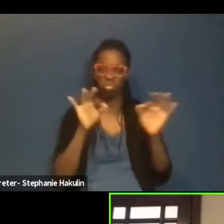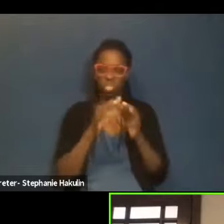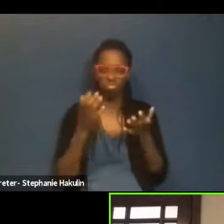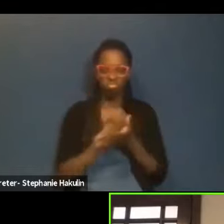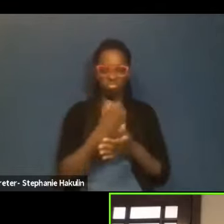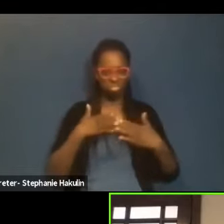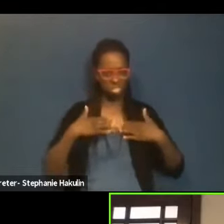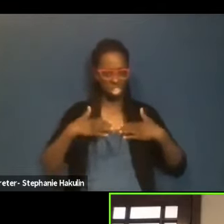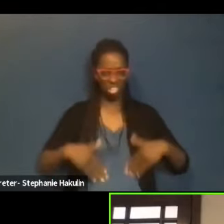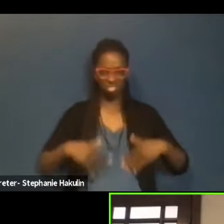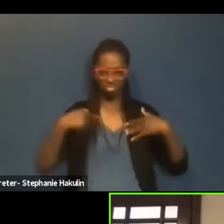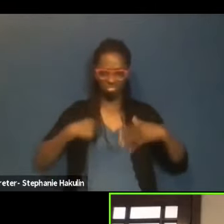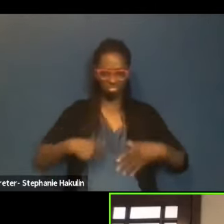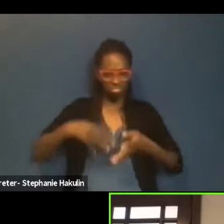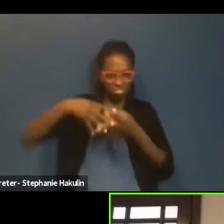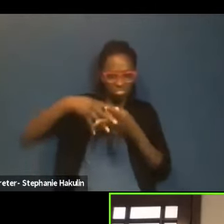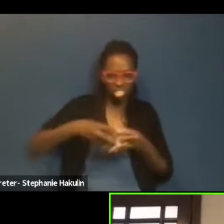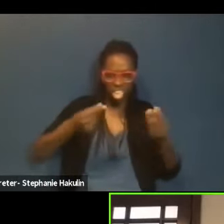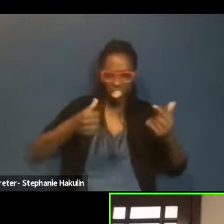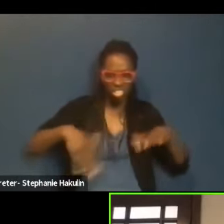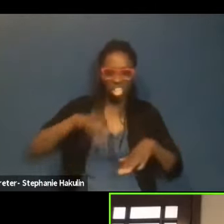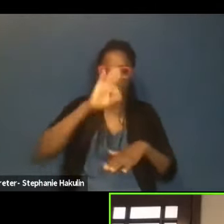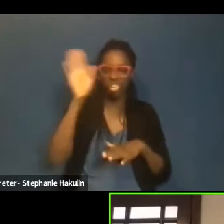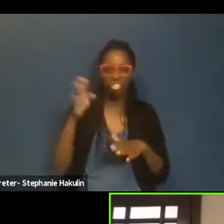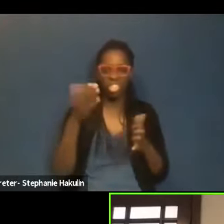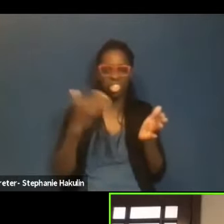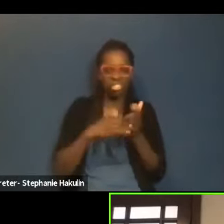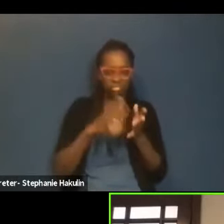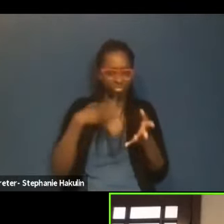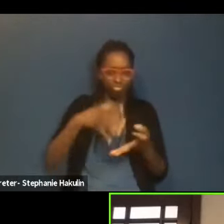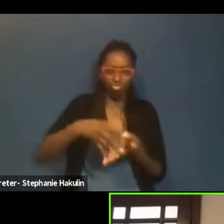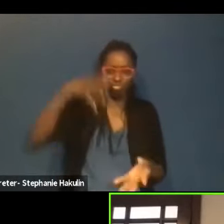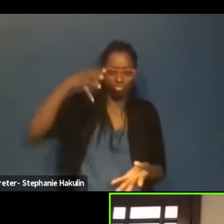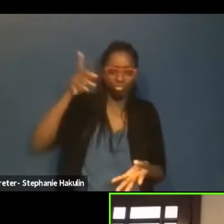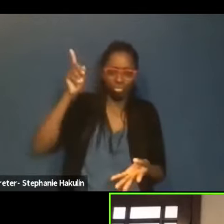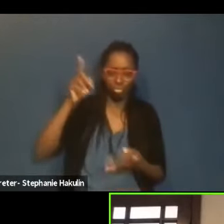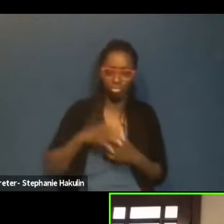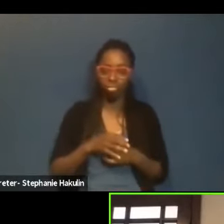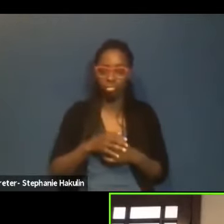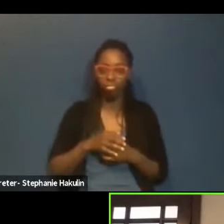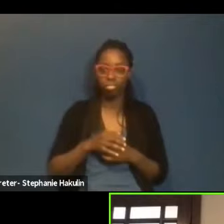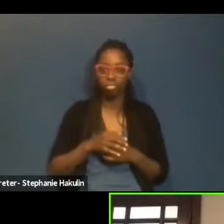I have given them, says the Lord, your God.